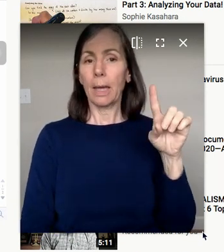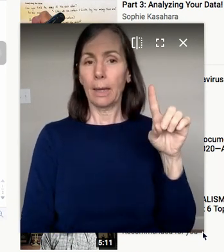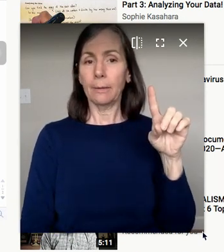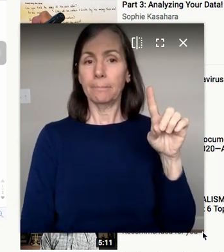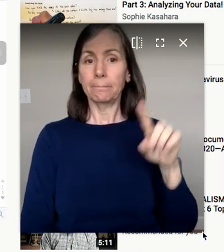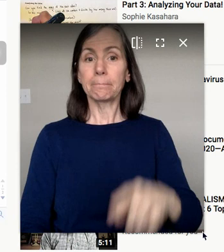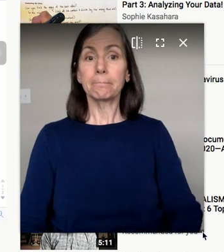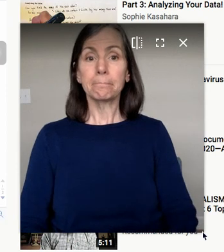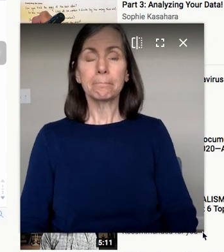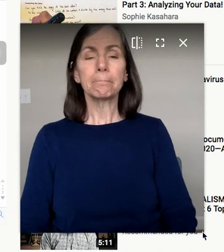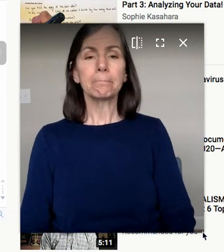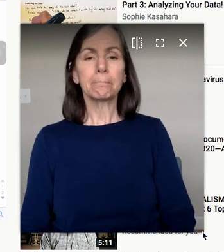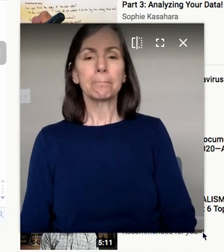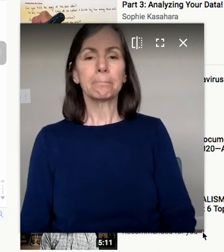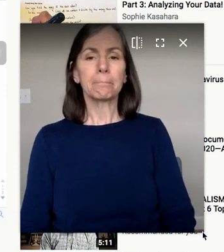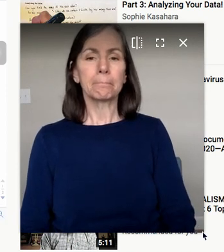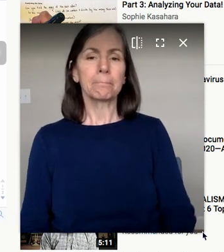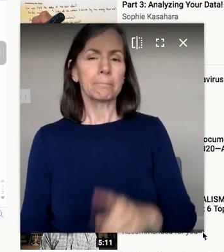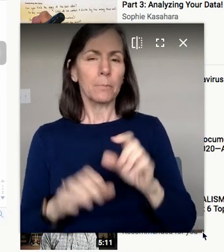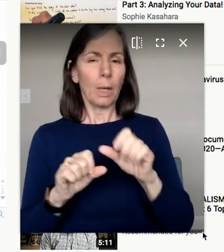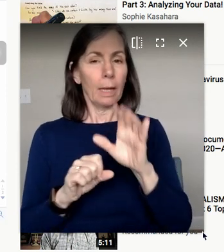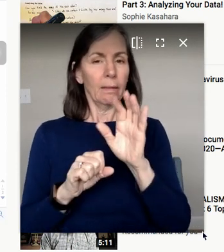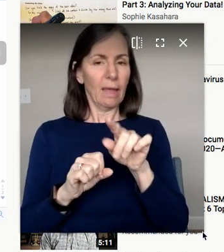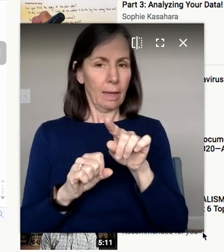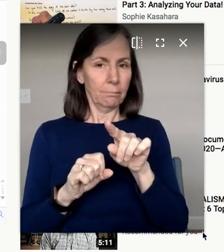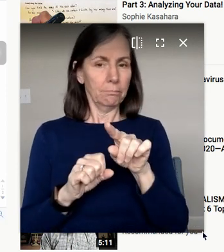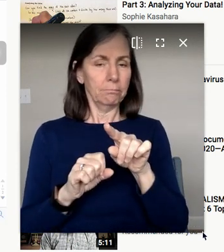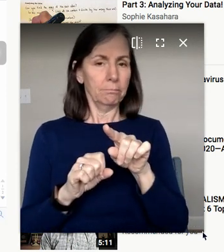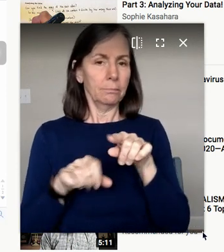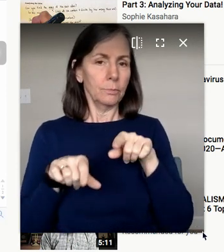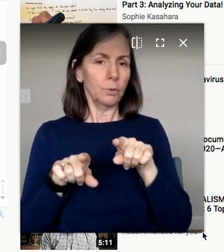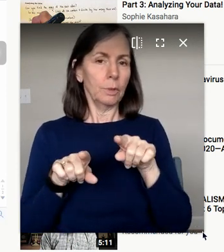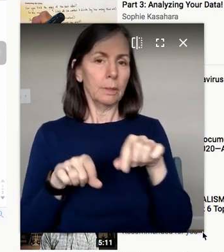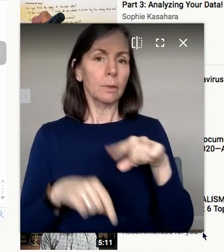then you can go ahead and do that while you're taking the quiz.